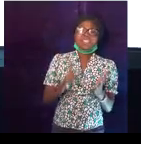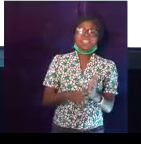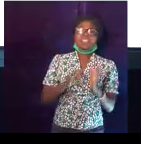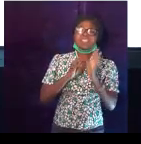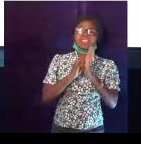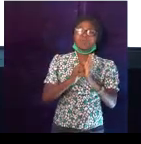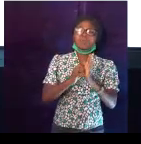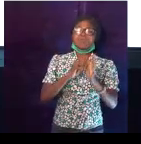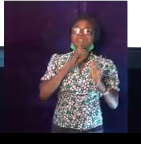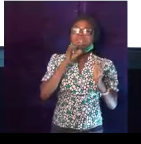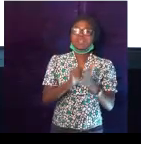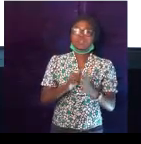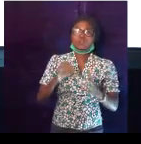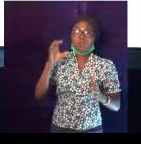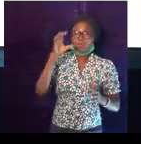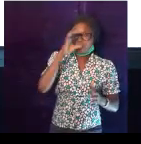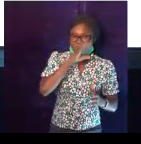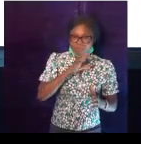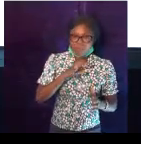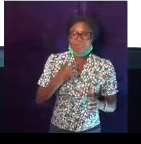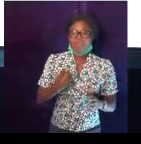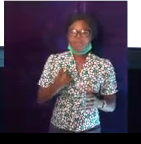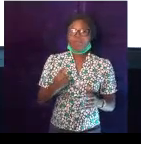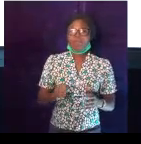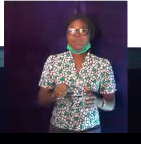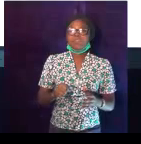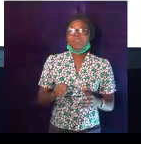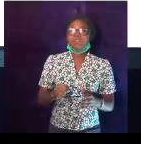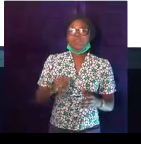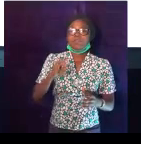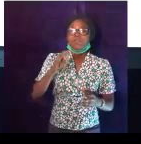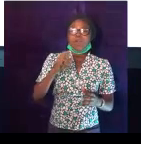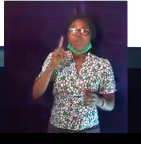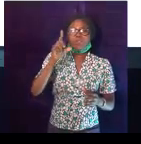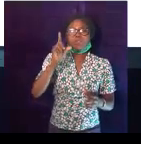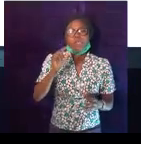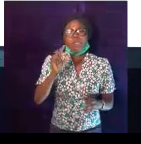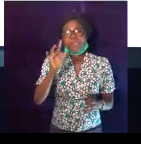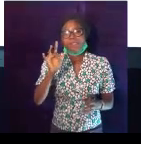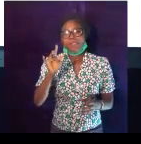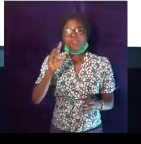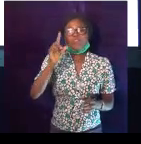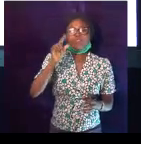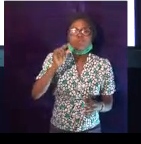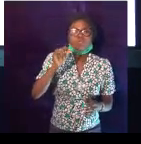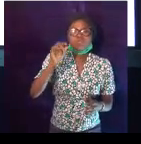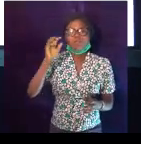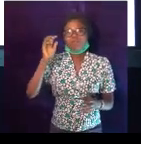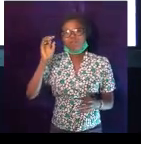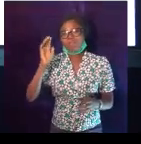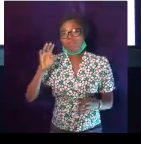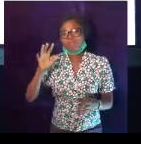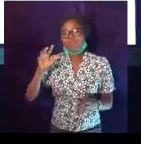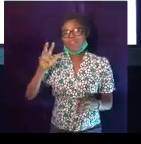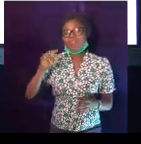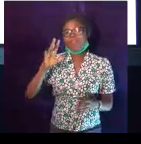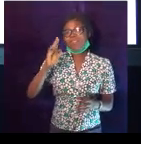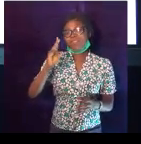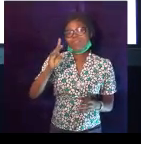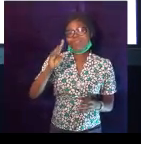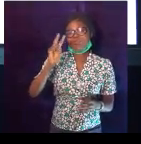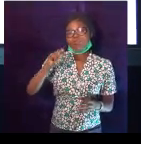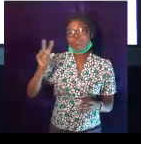Now, this example says that we should find the median of this set of numbers, and we have 18, 24, 30, 42,